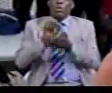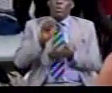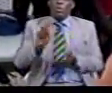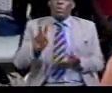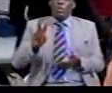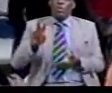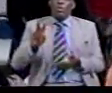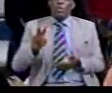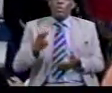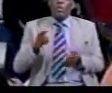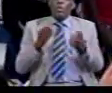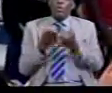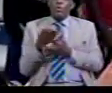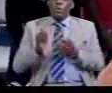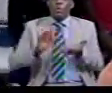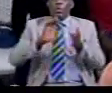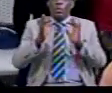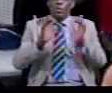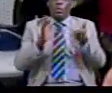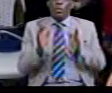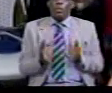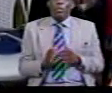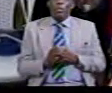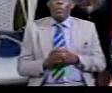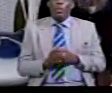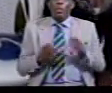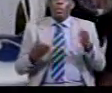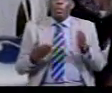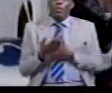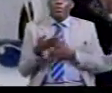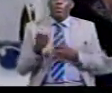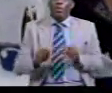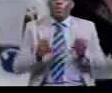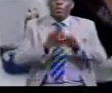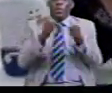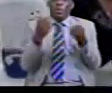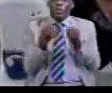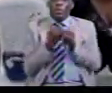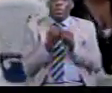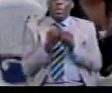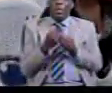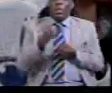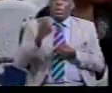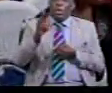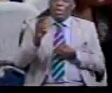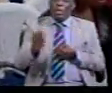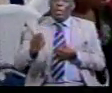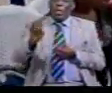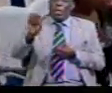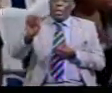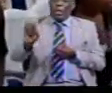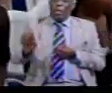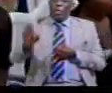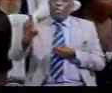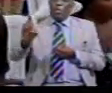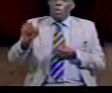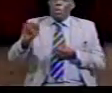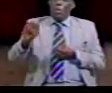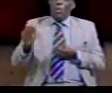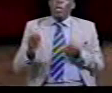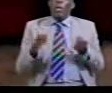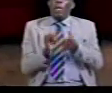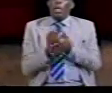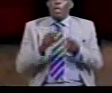Through the satellite. À travers les réseaux sociaux. Through the social media. Que l'évangile pénètre. That the power of the gospel